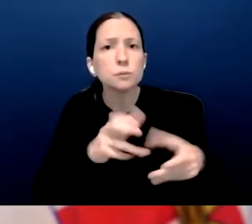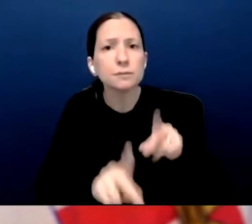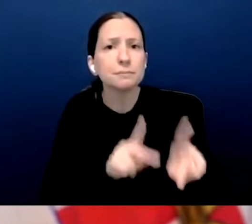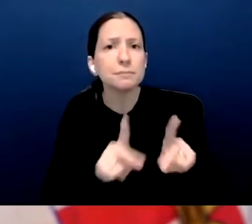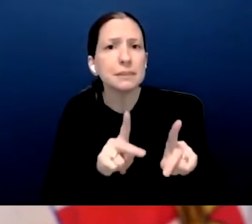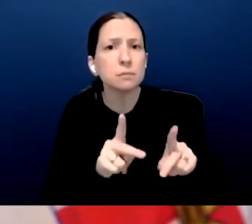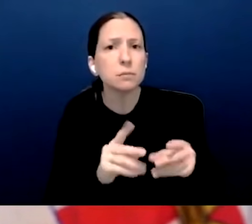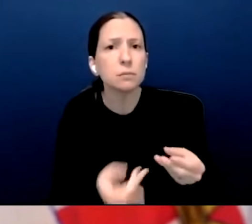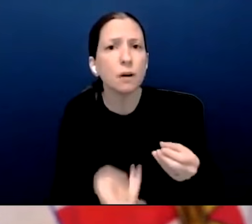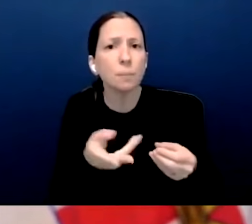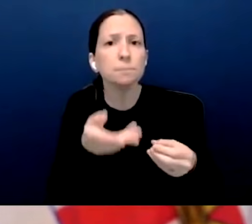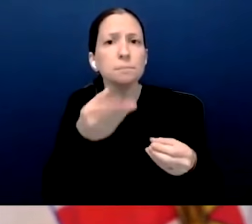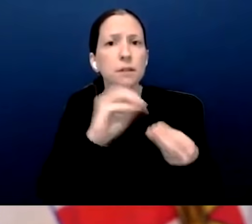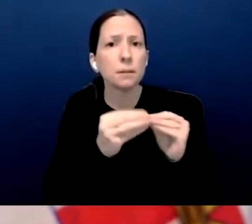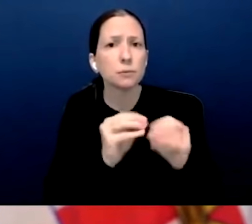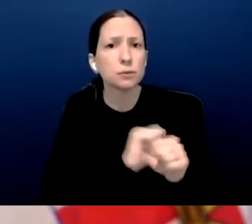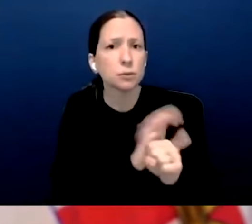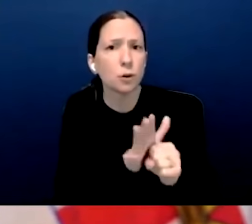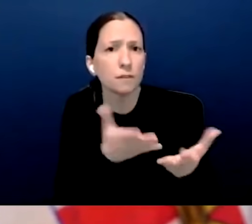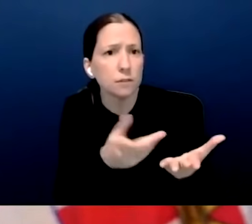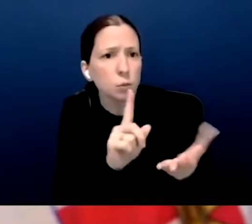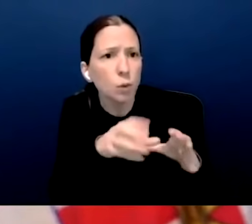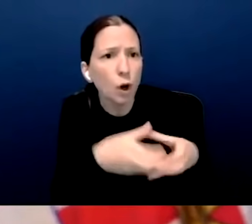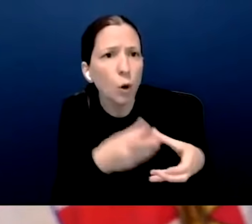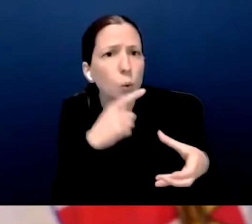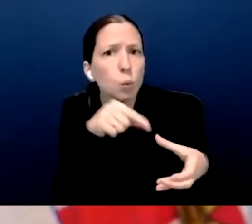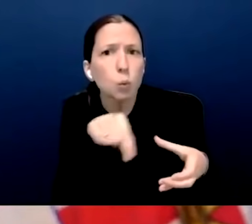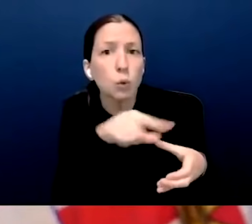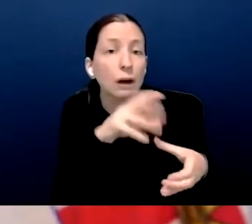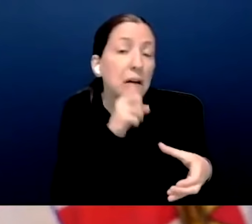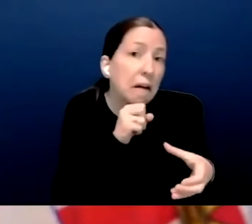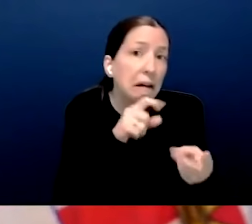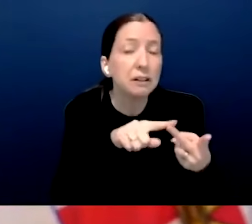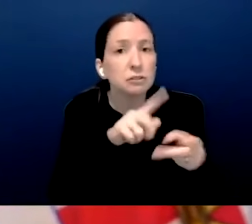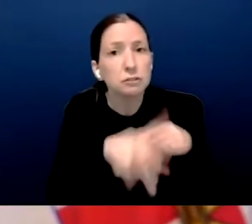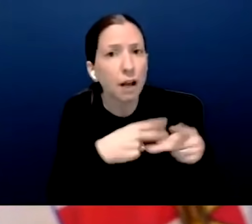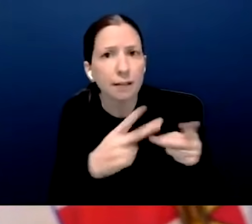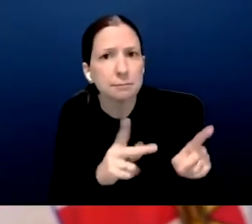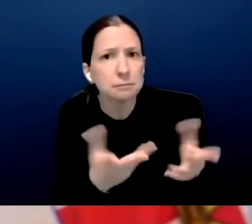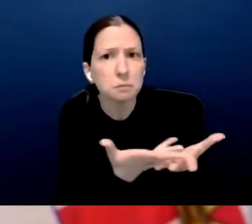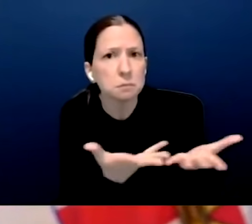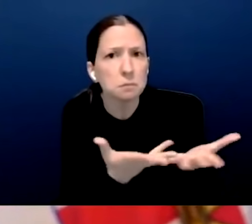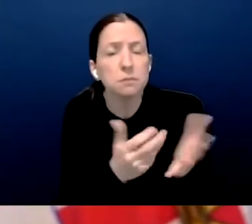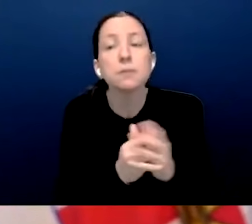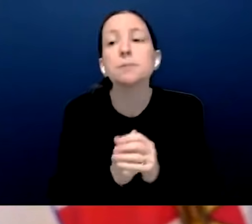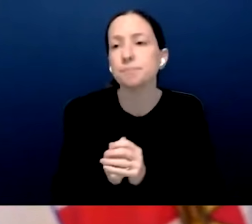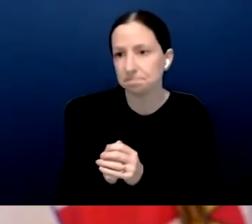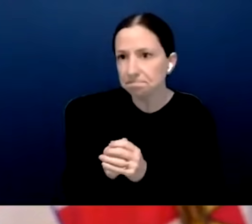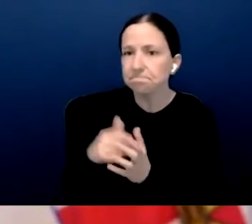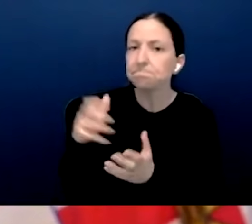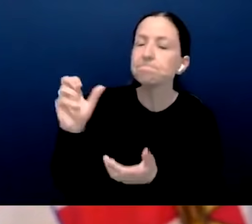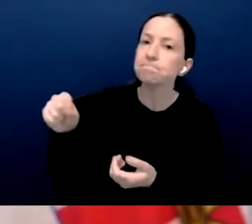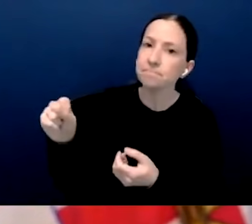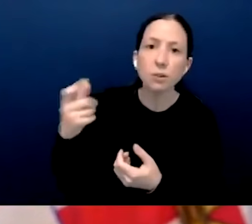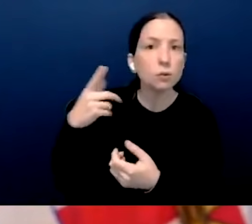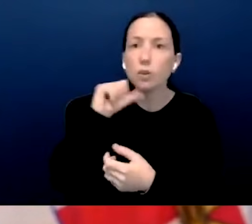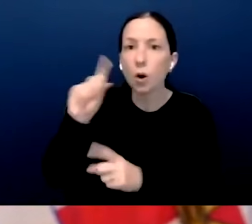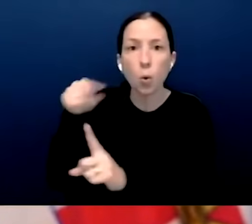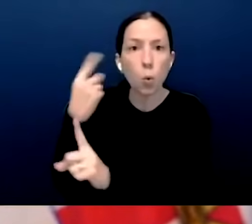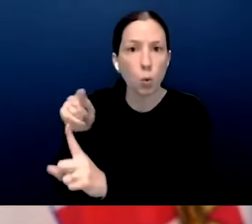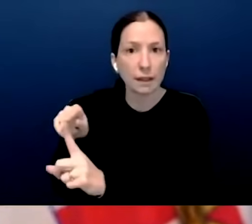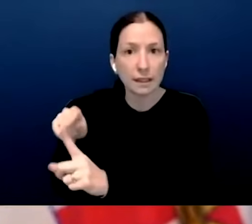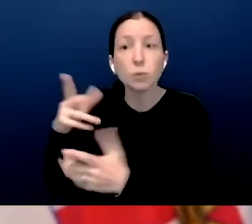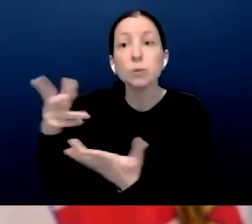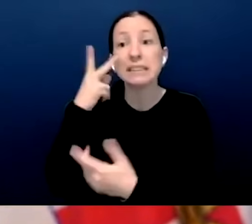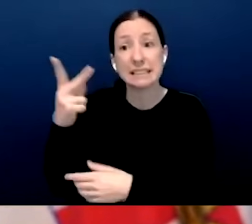Yeah, so it's not just one single demographic. We know there are very high rates of vaccination in older